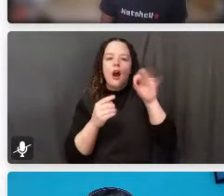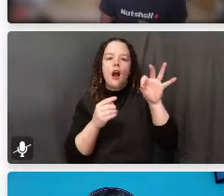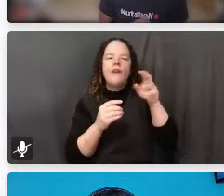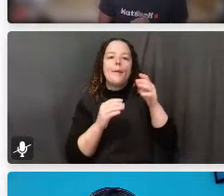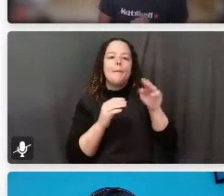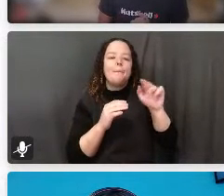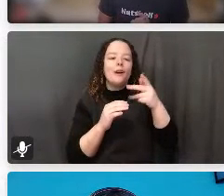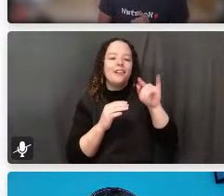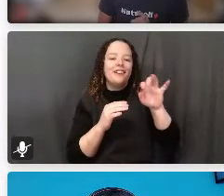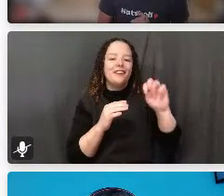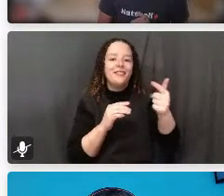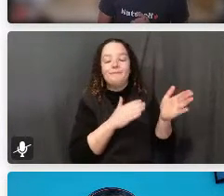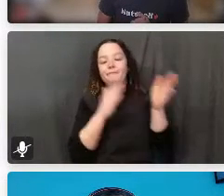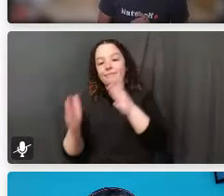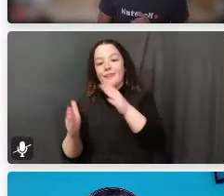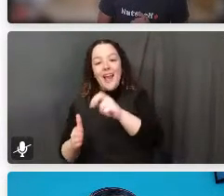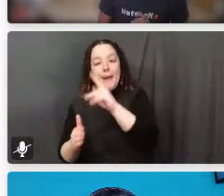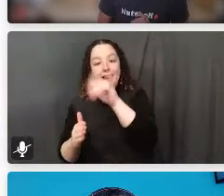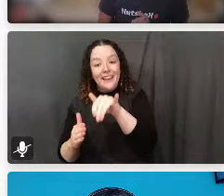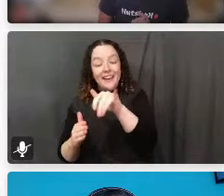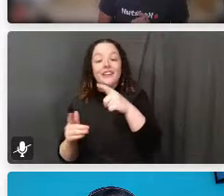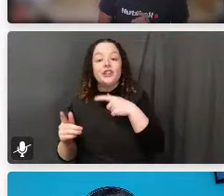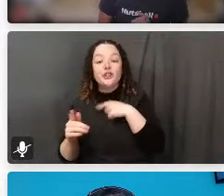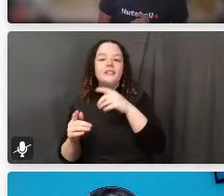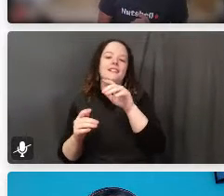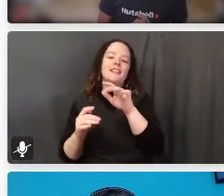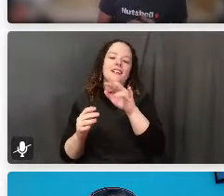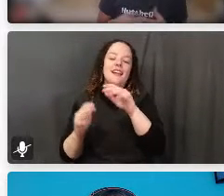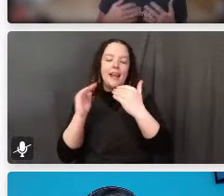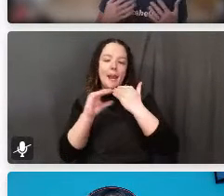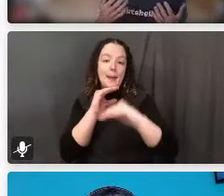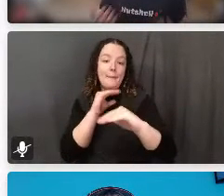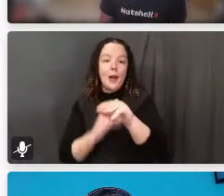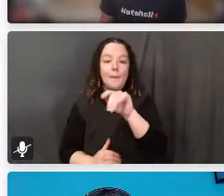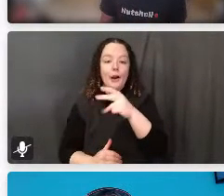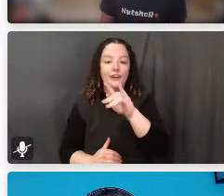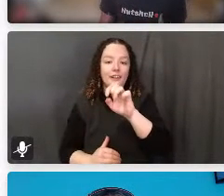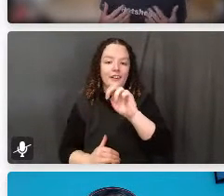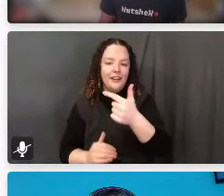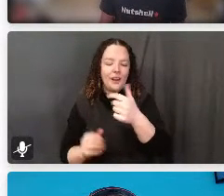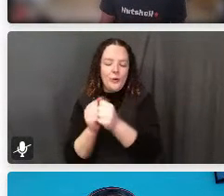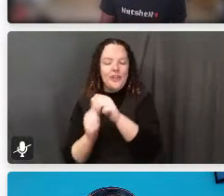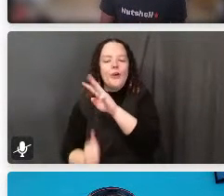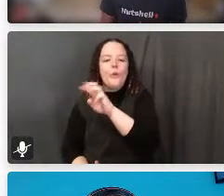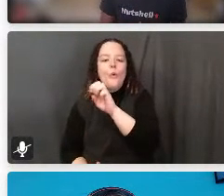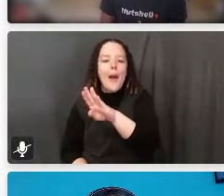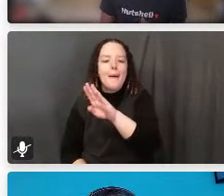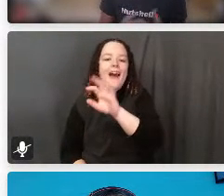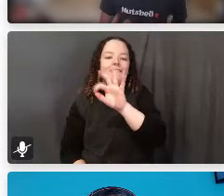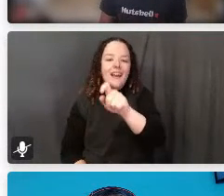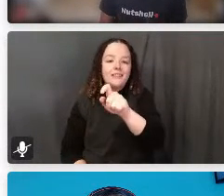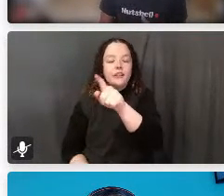an Internet Marketing and Email Marketing Consultant at WebFX, who helps some of the WebFX clients run their email marketing